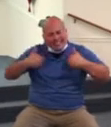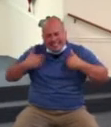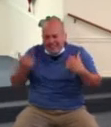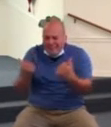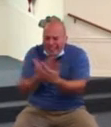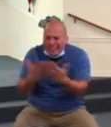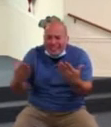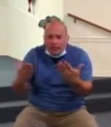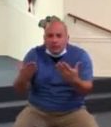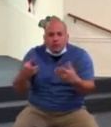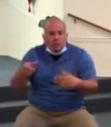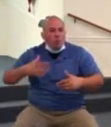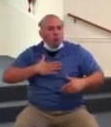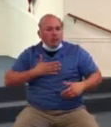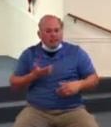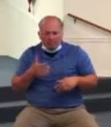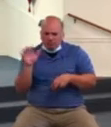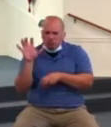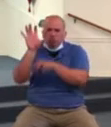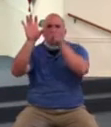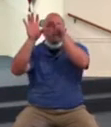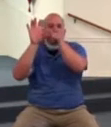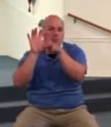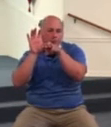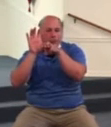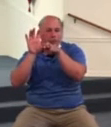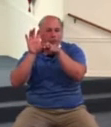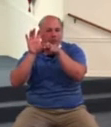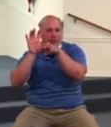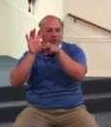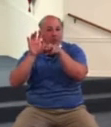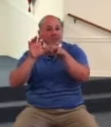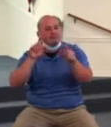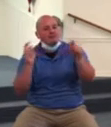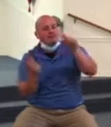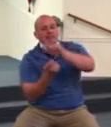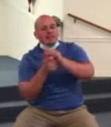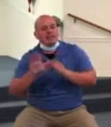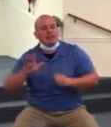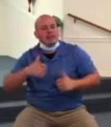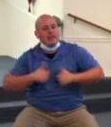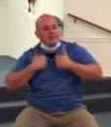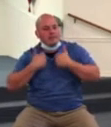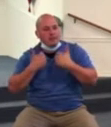publicly changes his life in order to do the will of God.